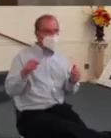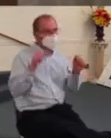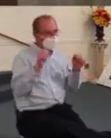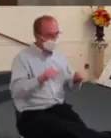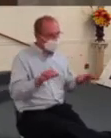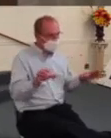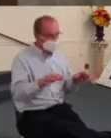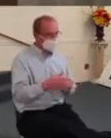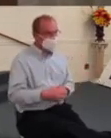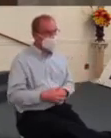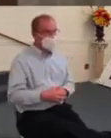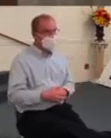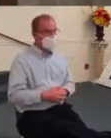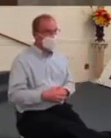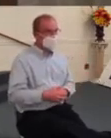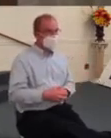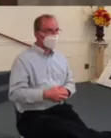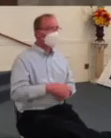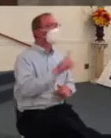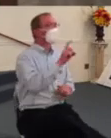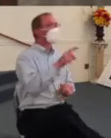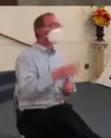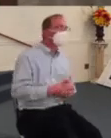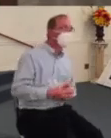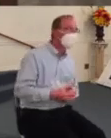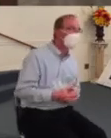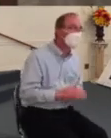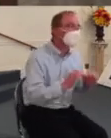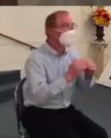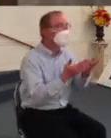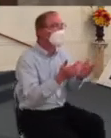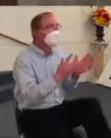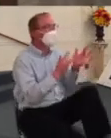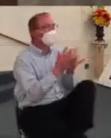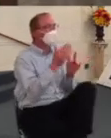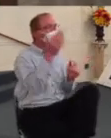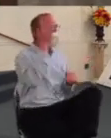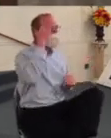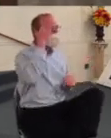How did Jesus know that this is what she could do?